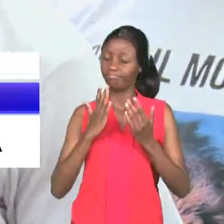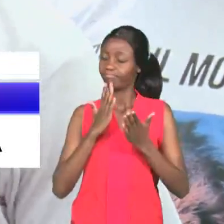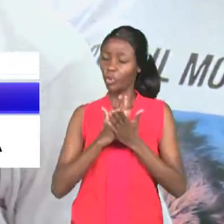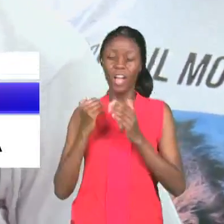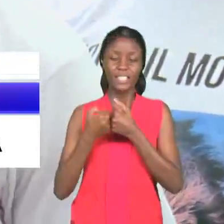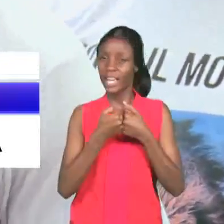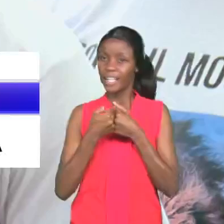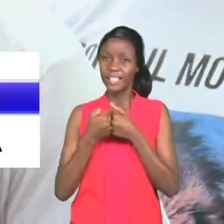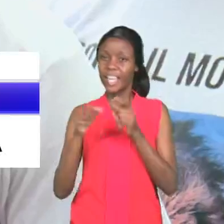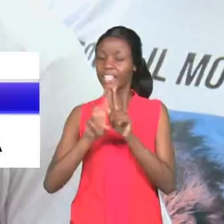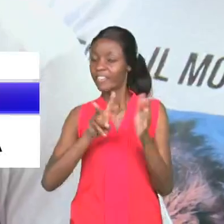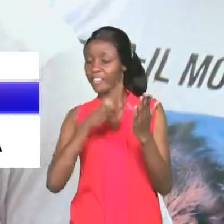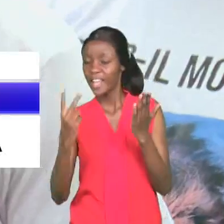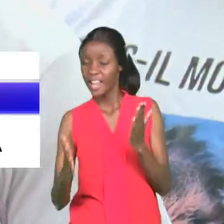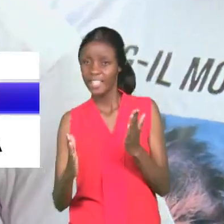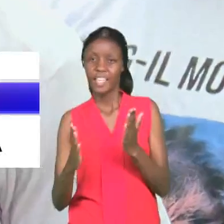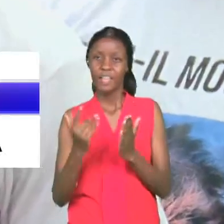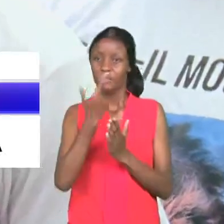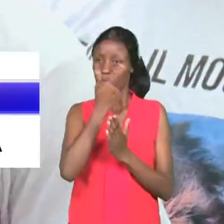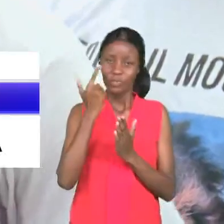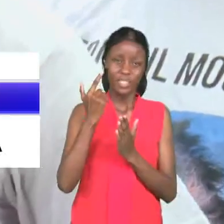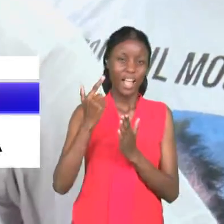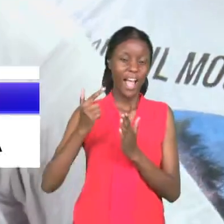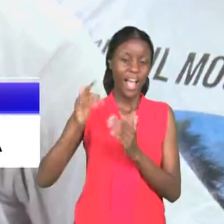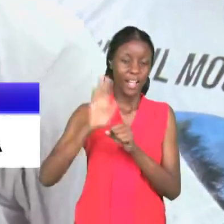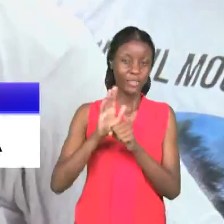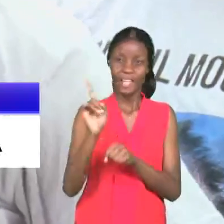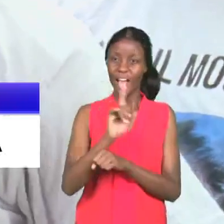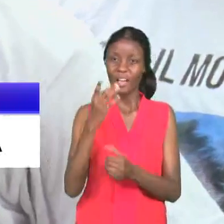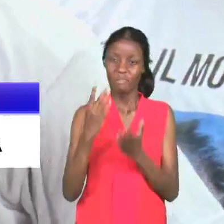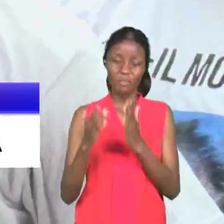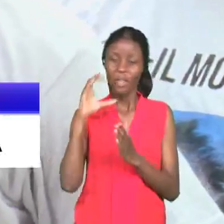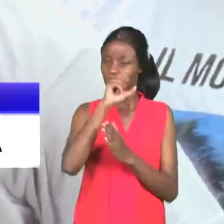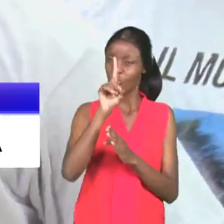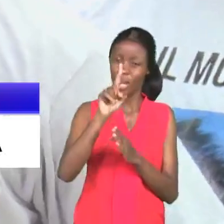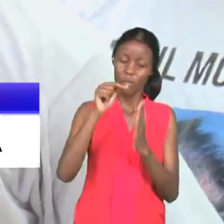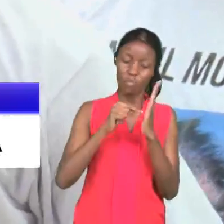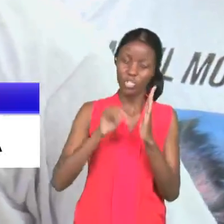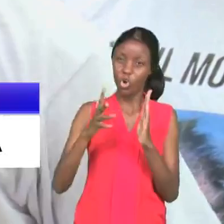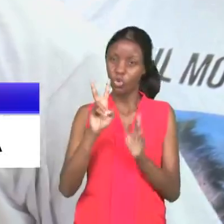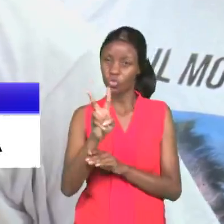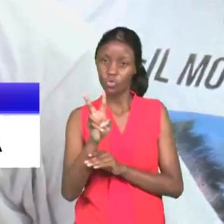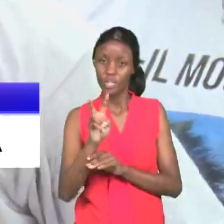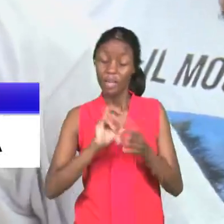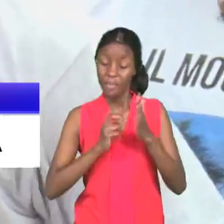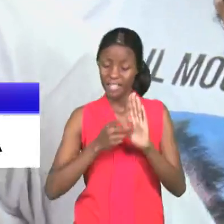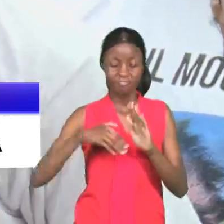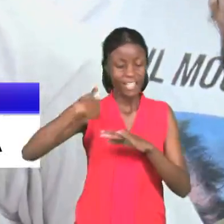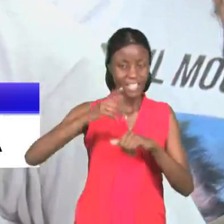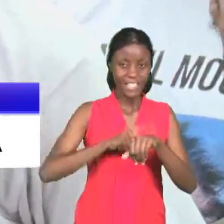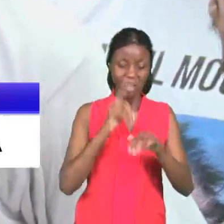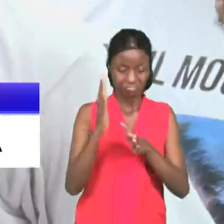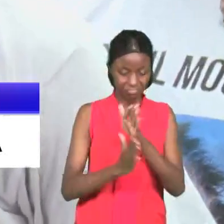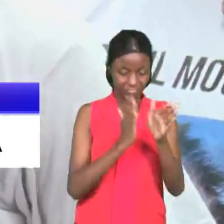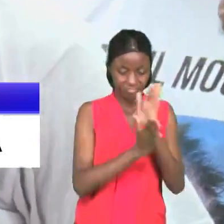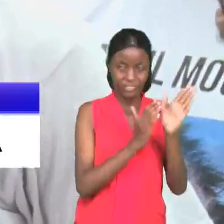wale tulishindwa, hatukushindwa na mbali sana. Ulikuwa unapata ni kama point 1 ama 2. So tutajitayarisha. Hiyo ni hali ya